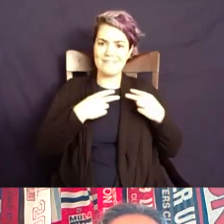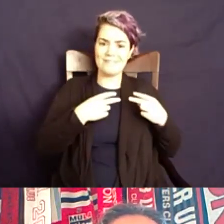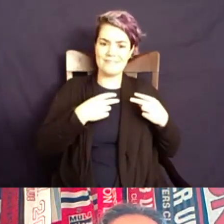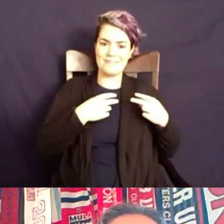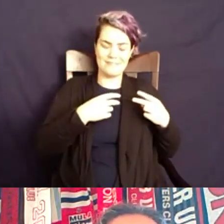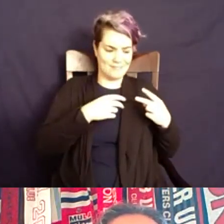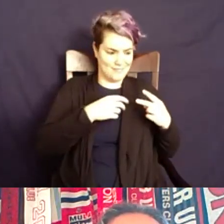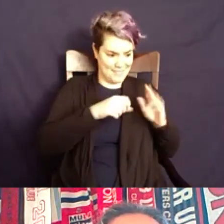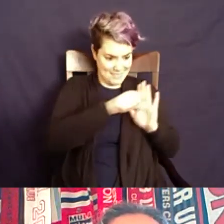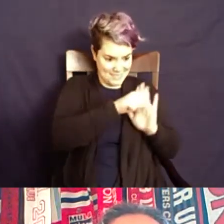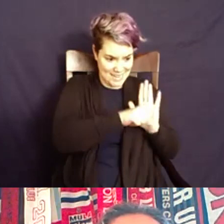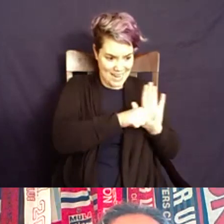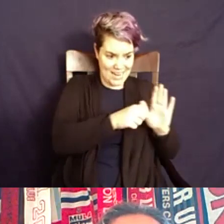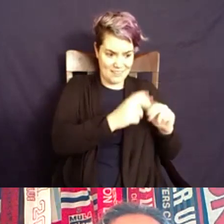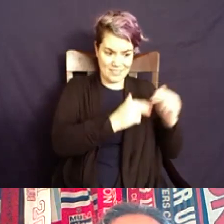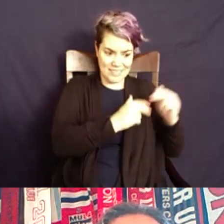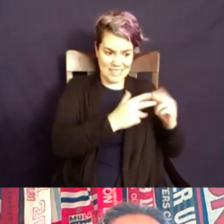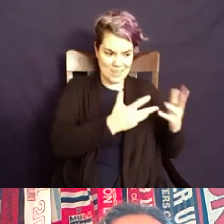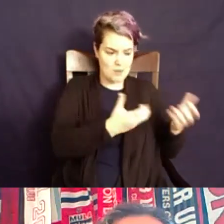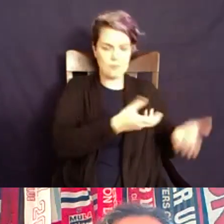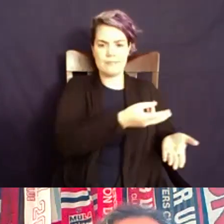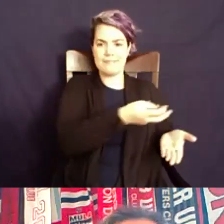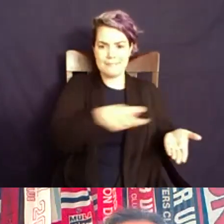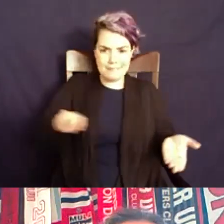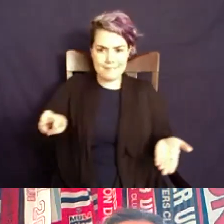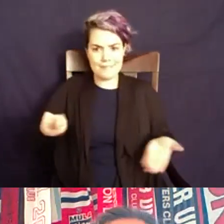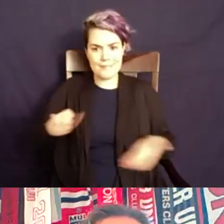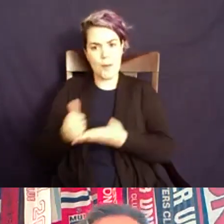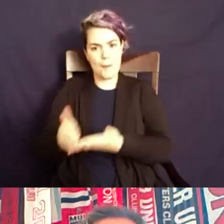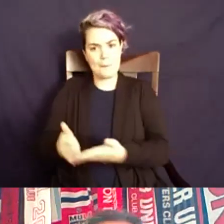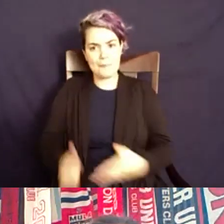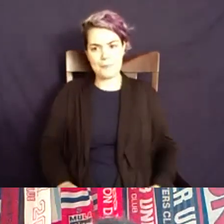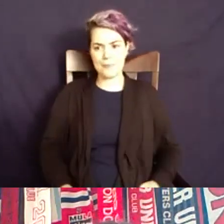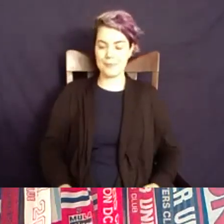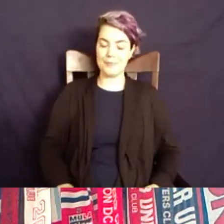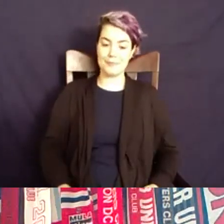faced, and wanting to see something done about it.